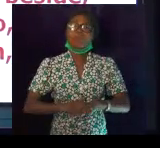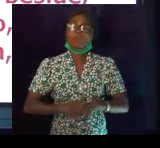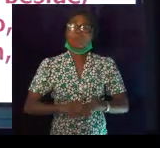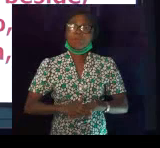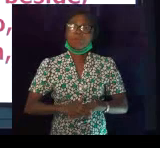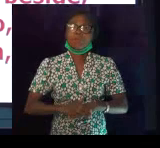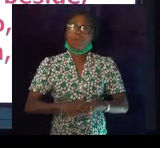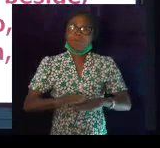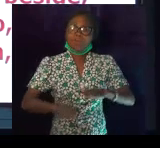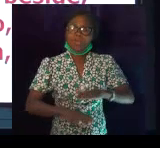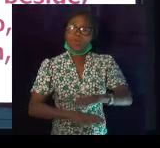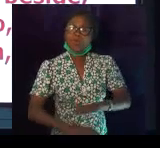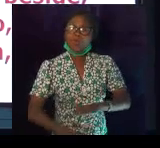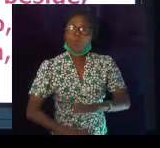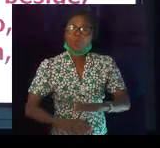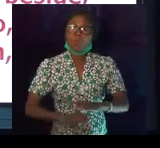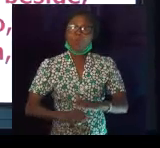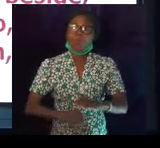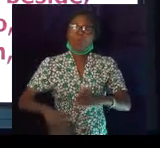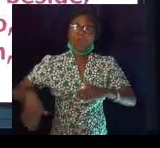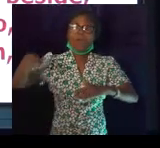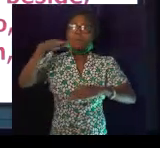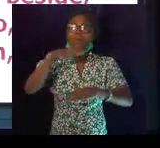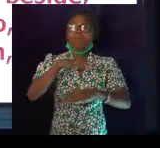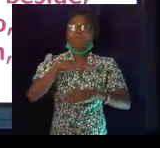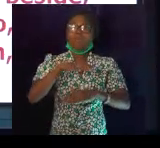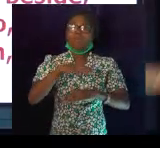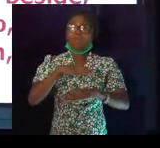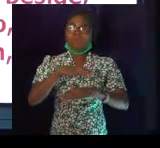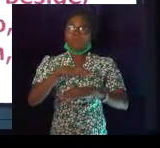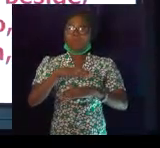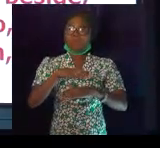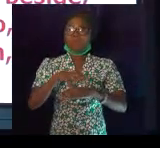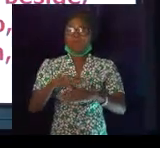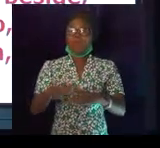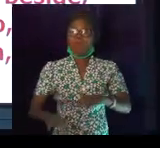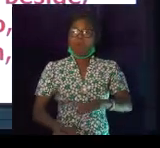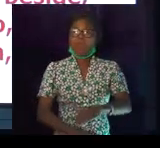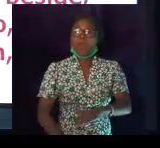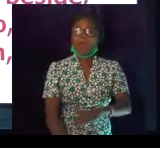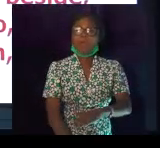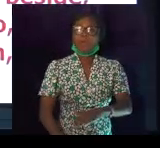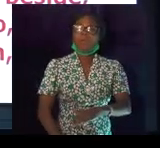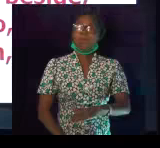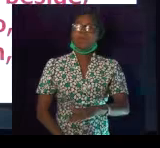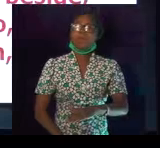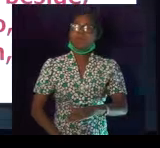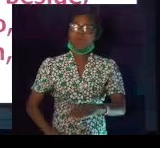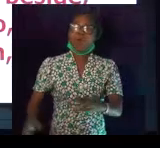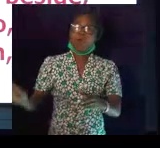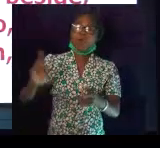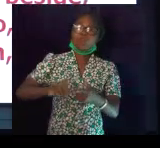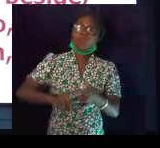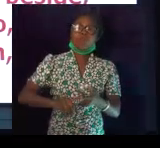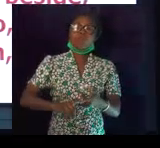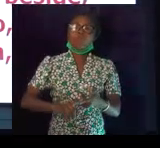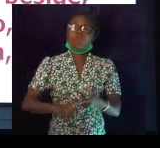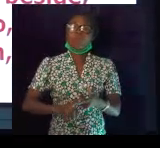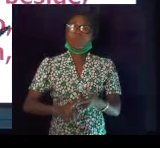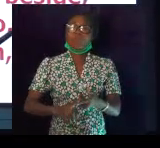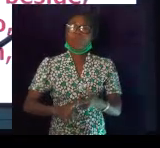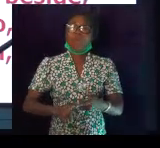upon, below, above, under,